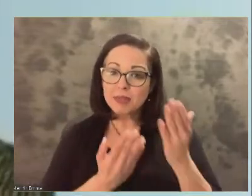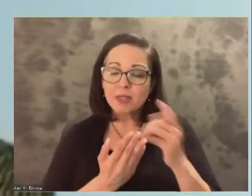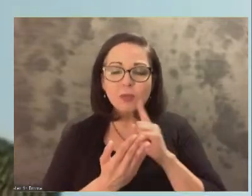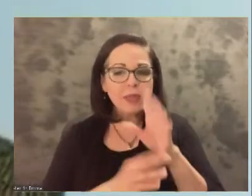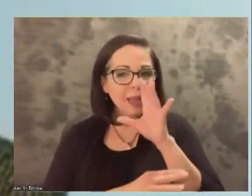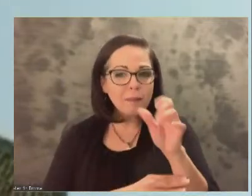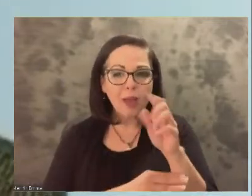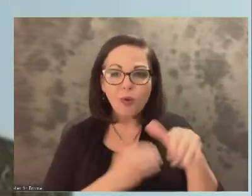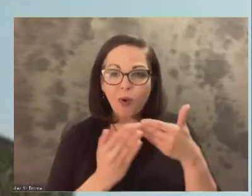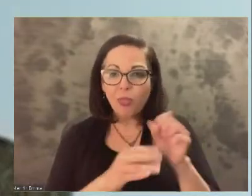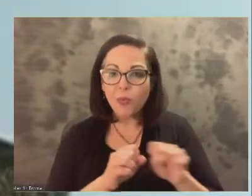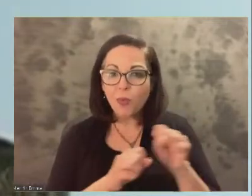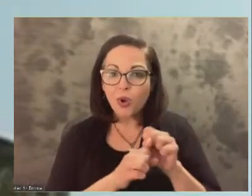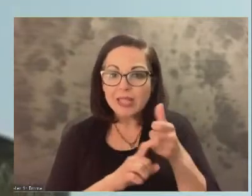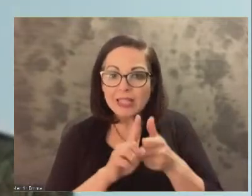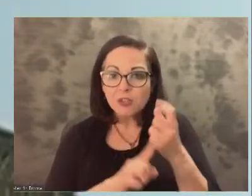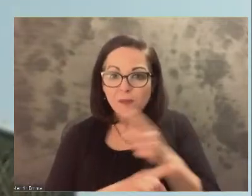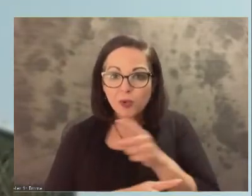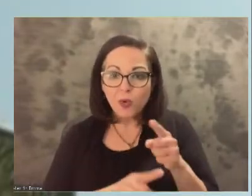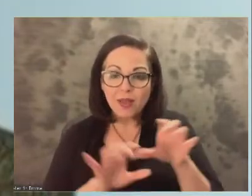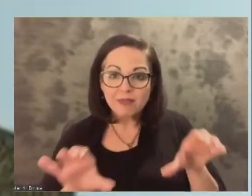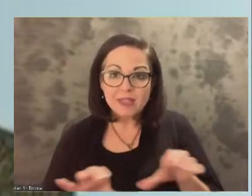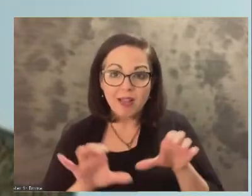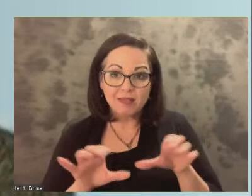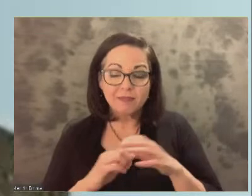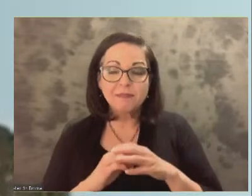work that each and every one of you have done. And